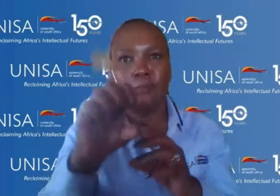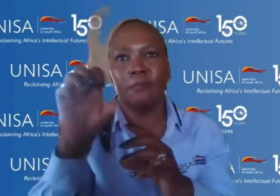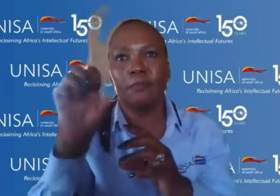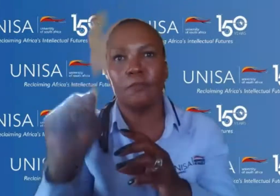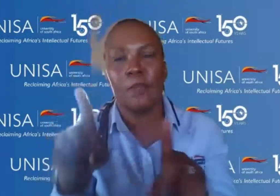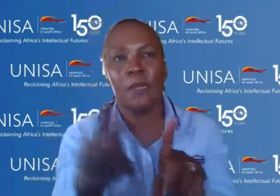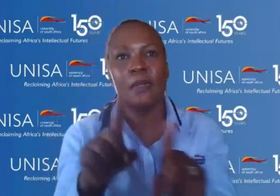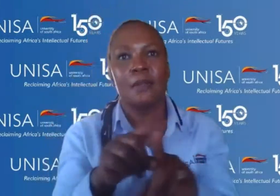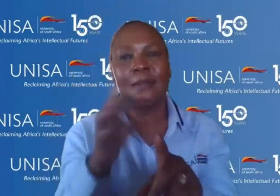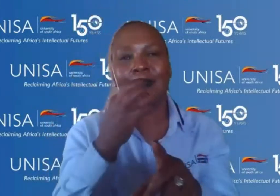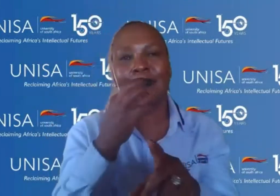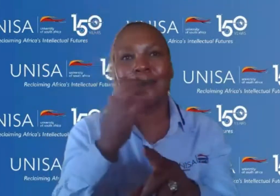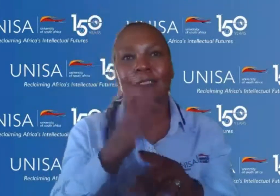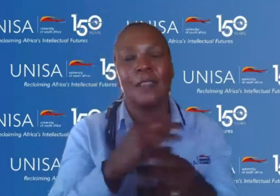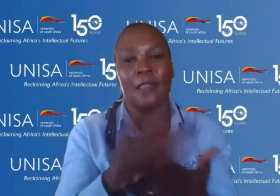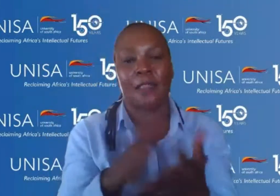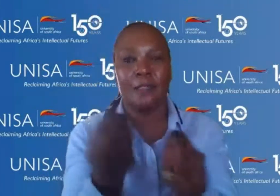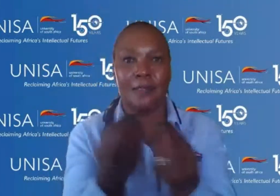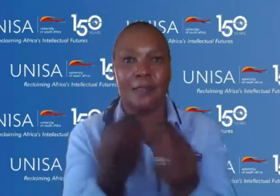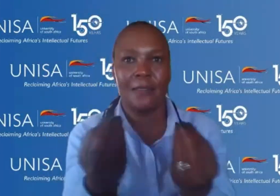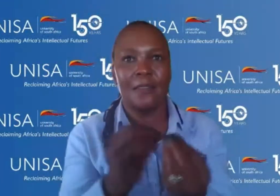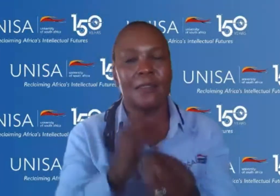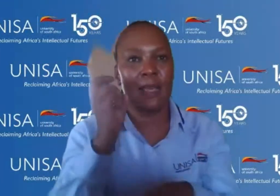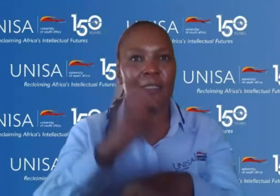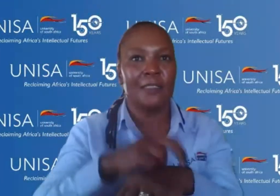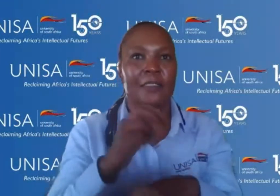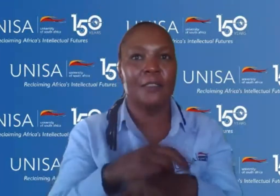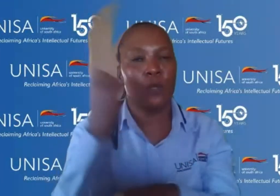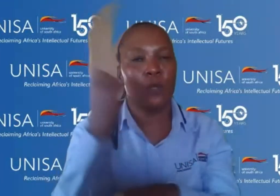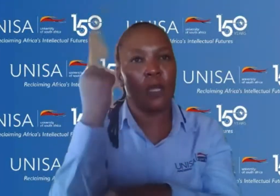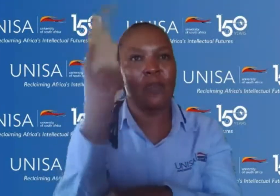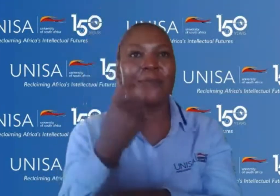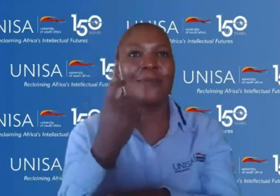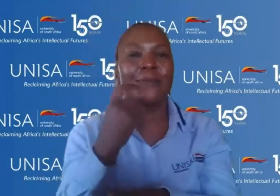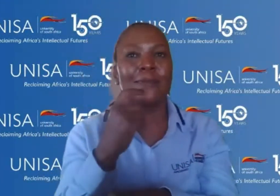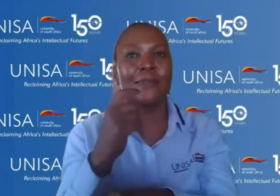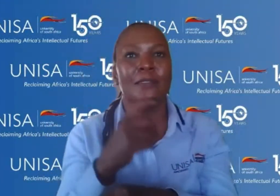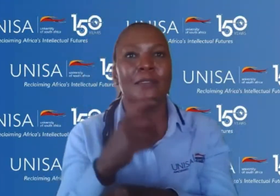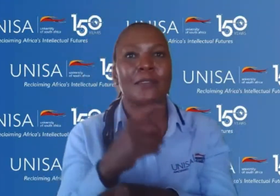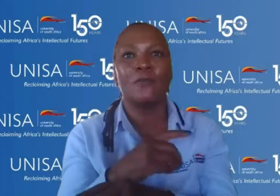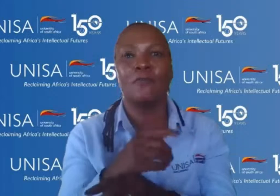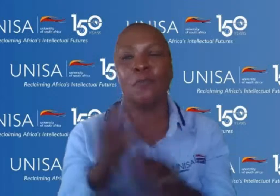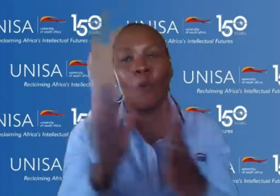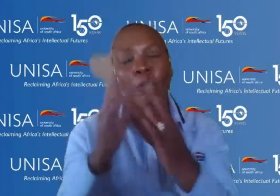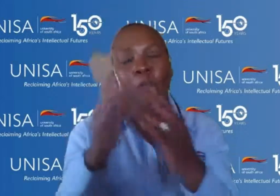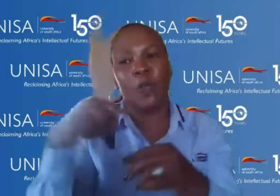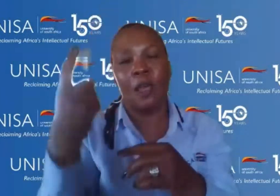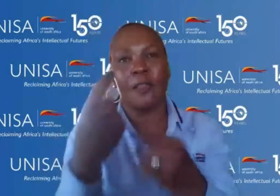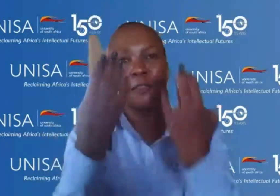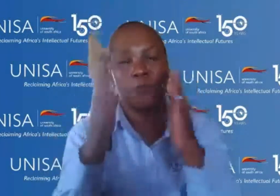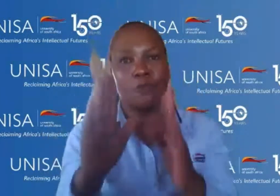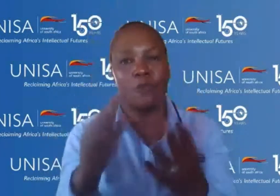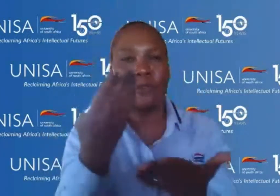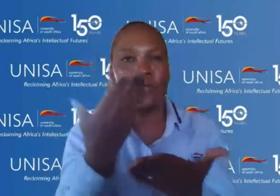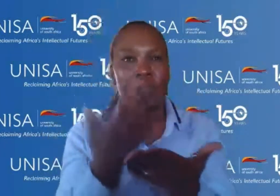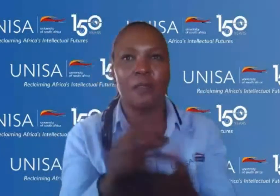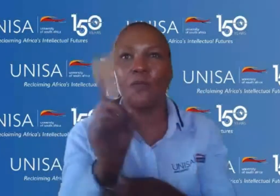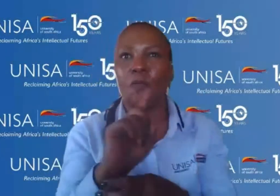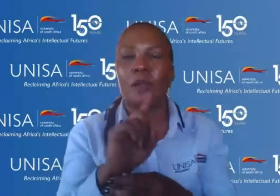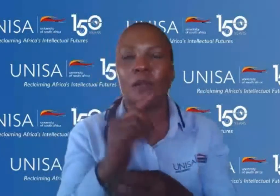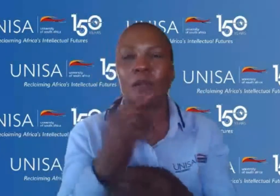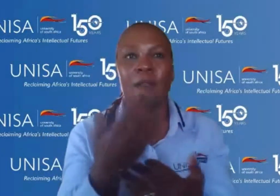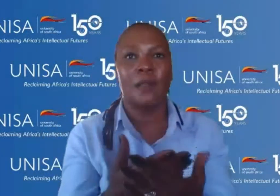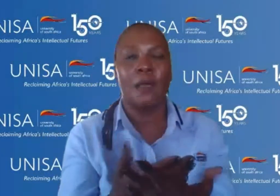to understand easily, as other students can. So what can I apply for in